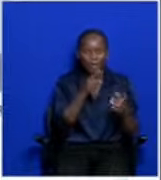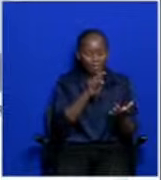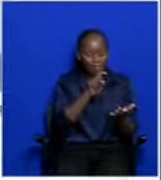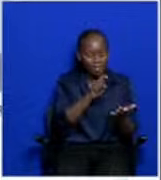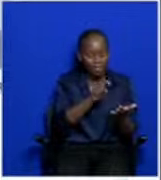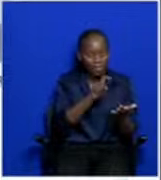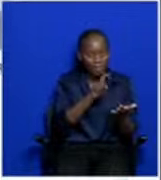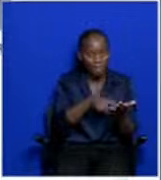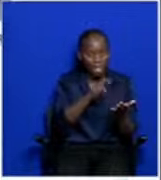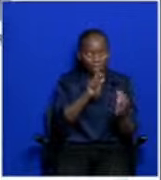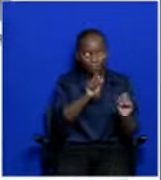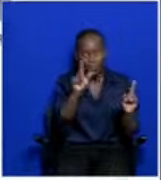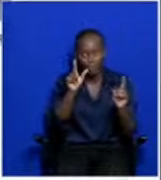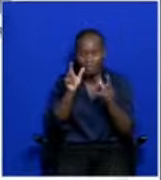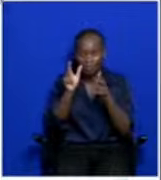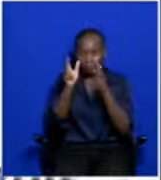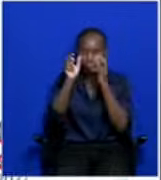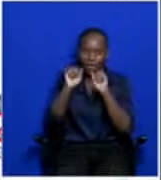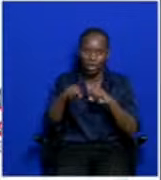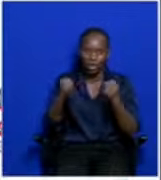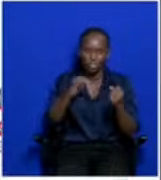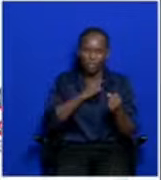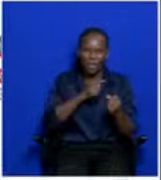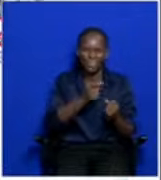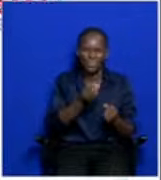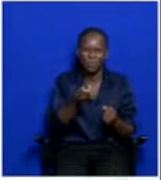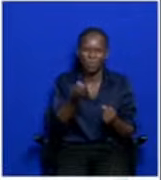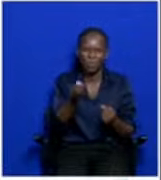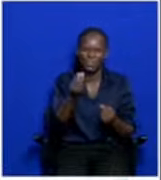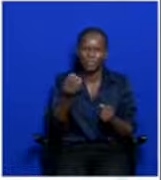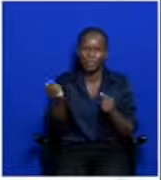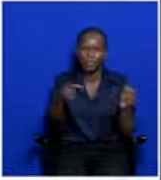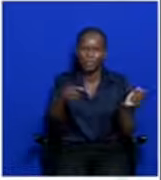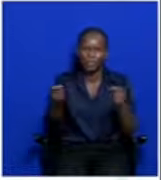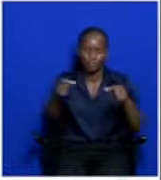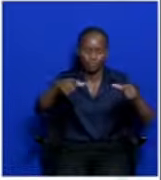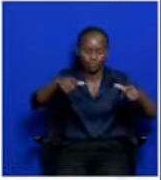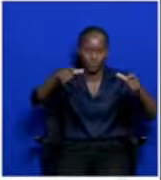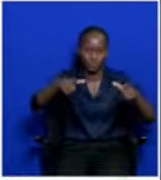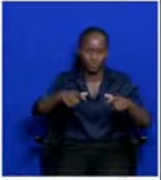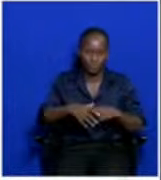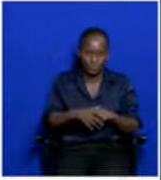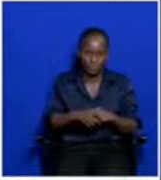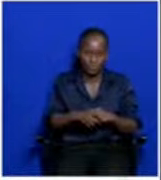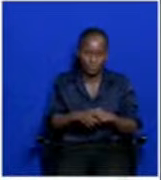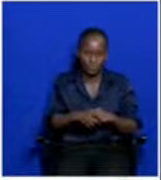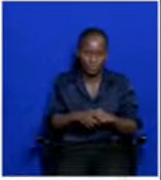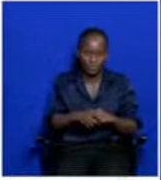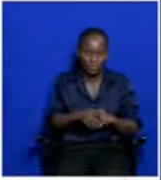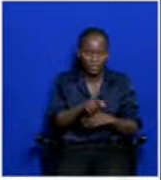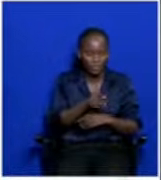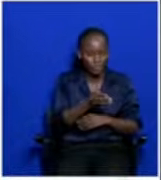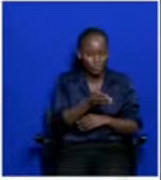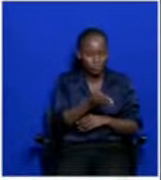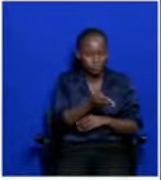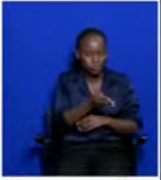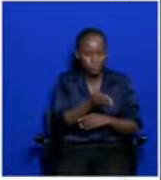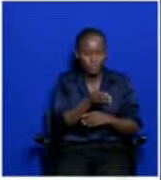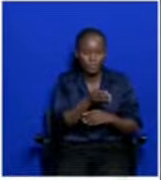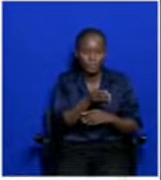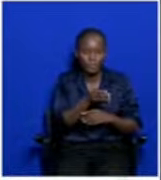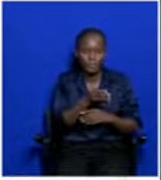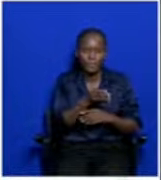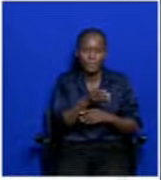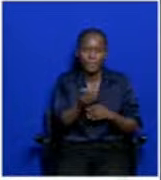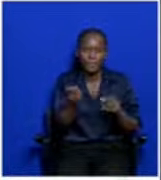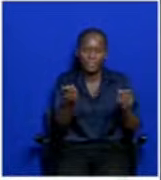there's a message there talking about, I think it's a number for Warrant Officer Ben